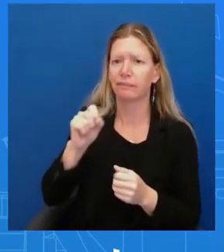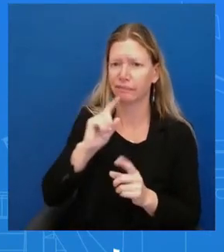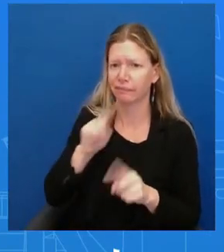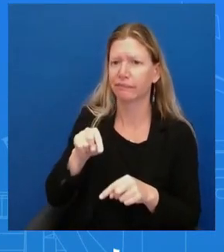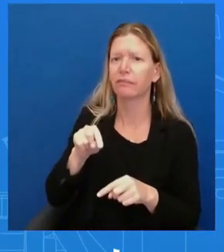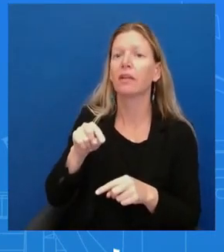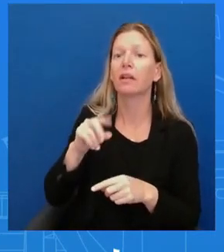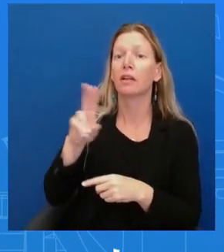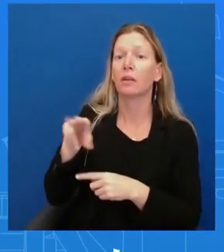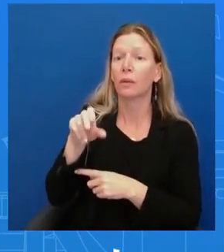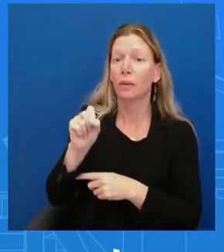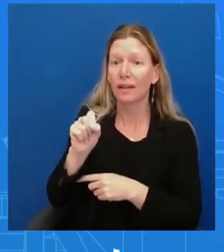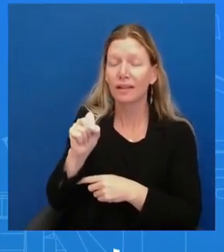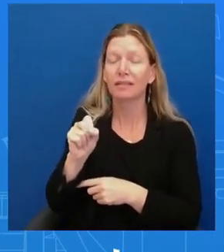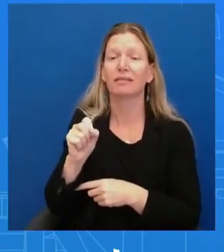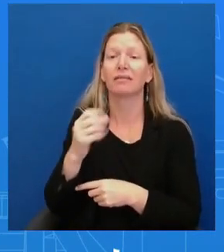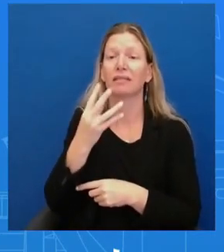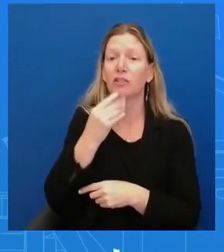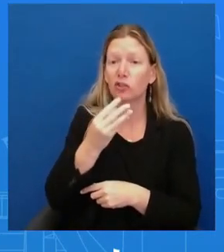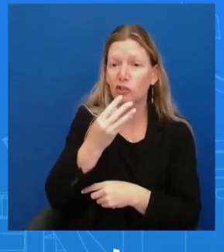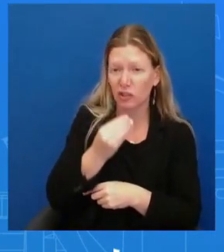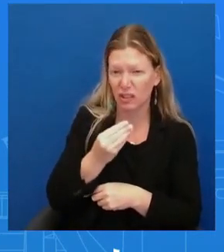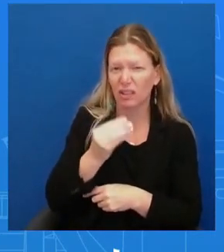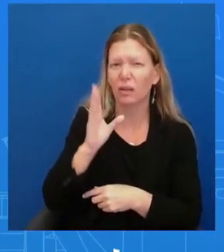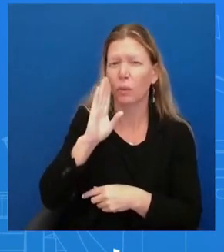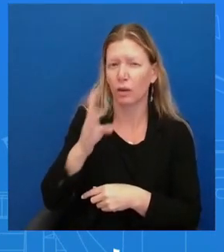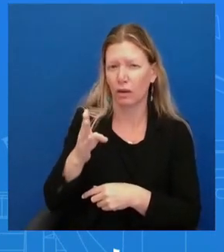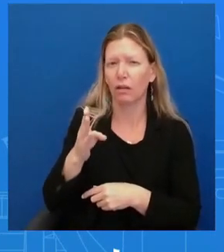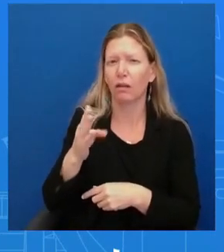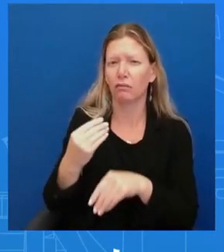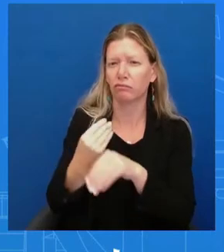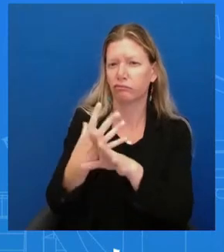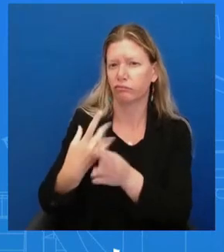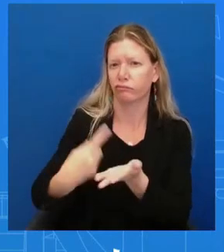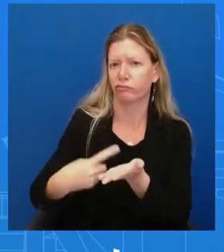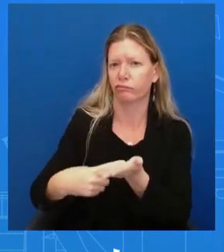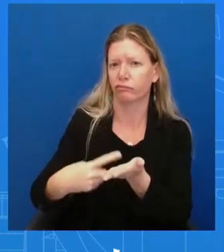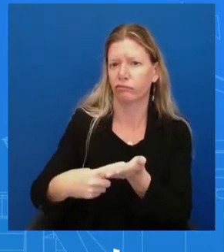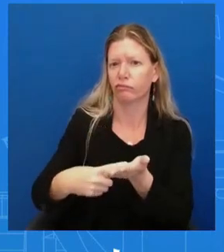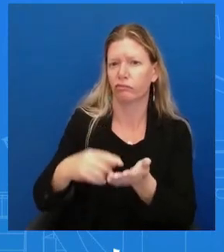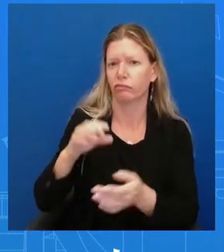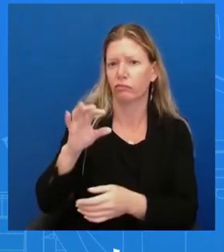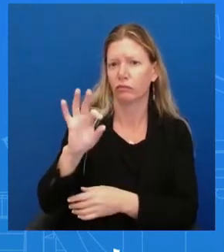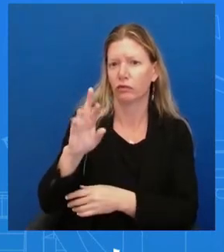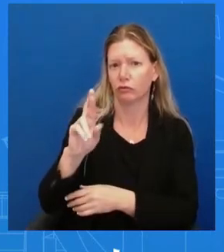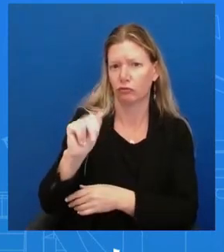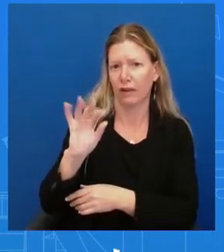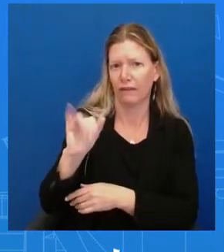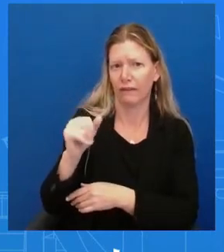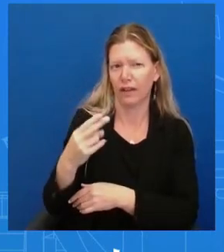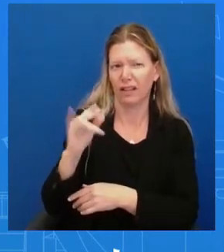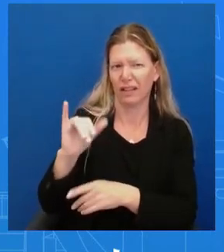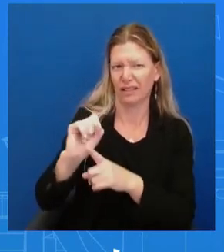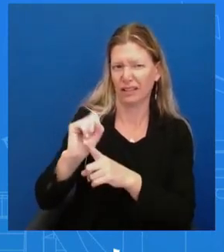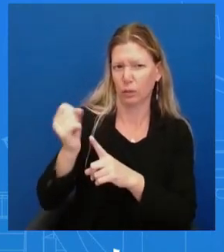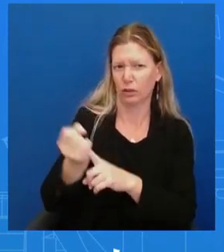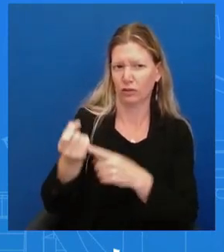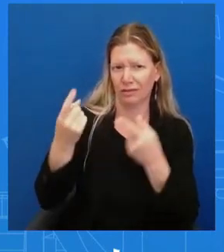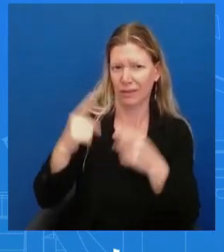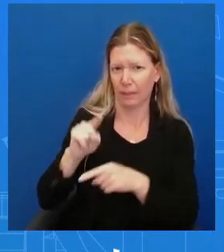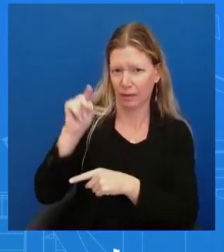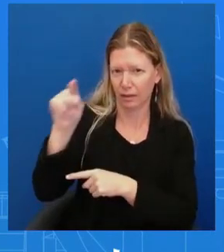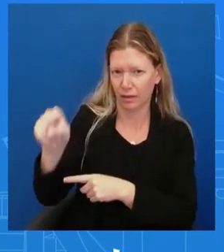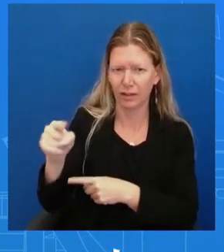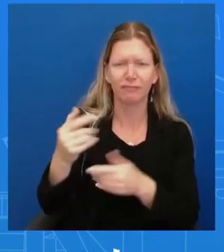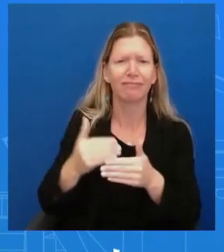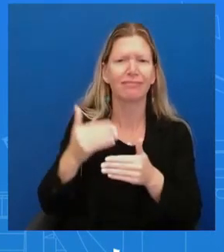to discuss Rafah, the situation in Rafah, and obviously the next steps that we have been hearing that the Israeli